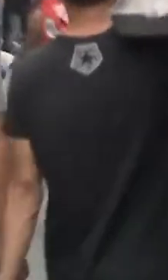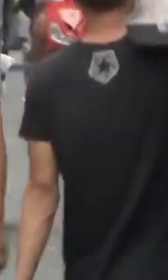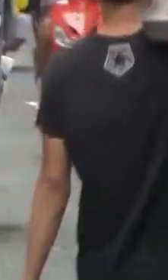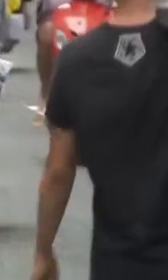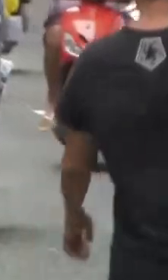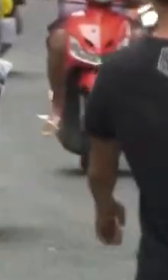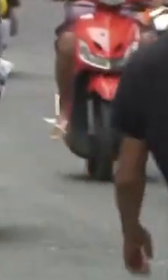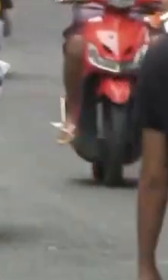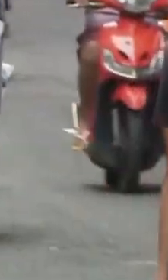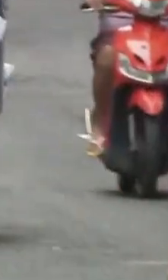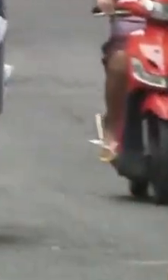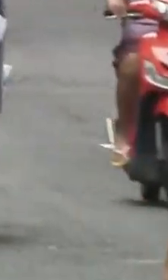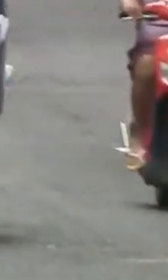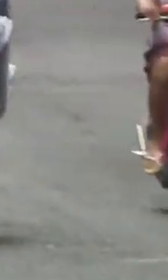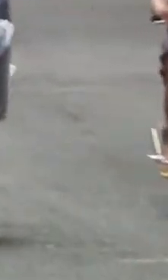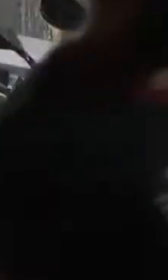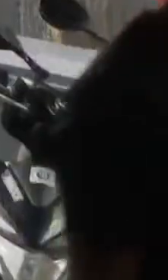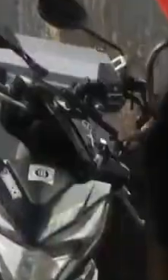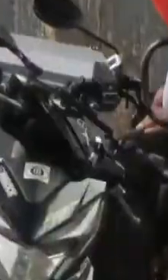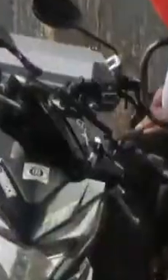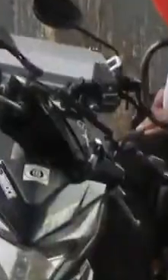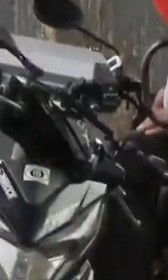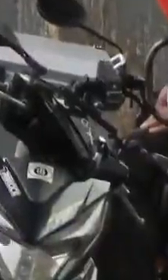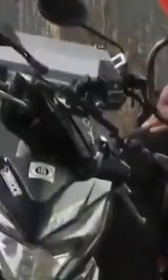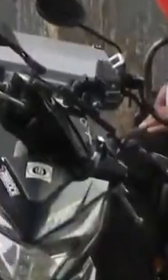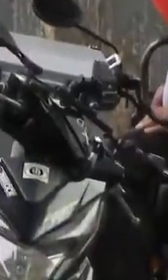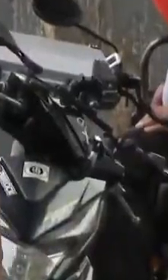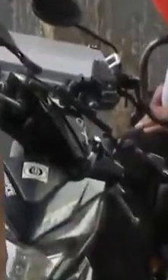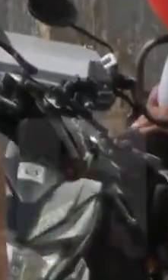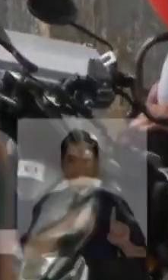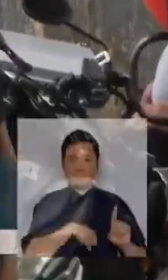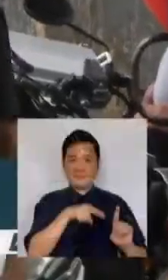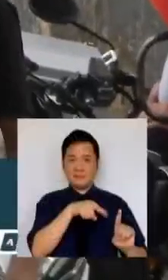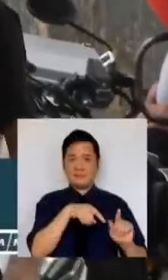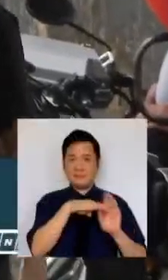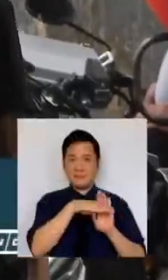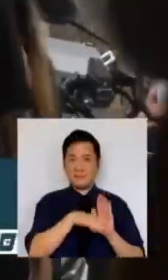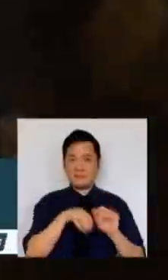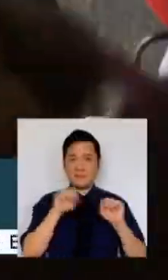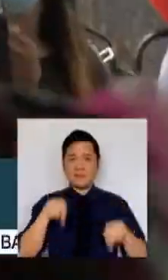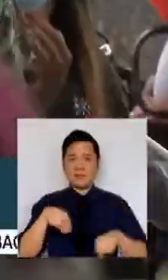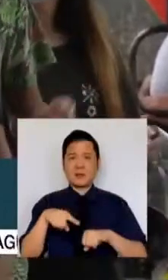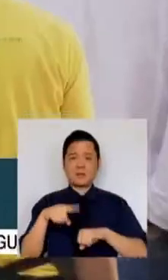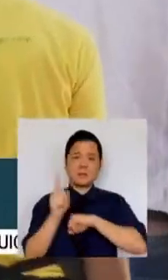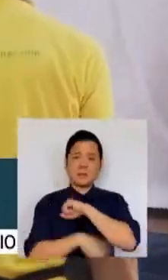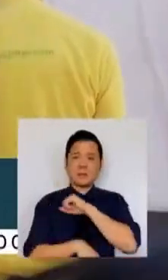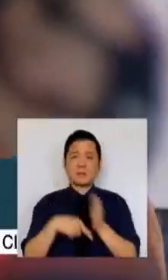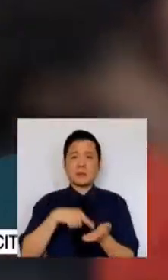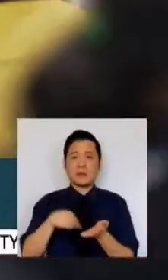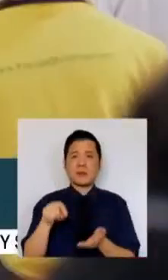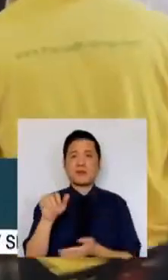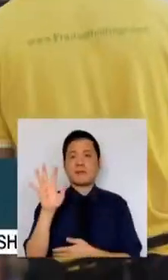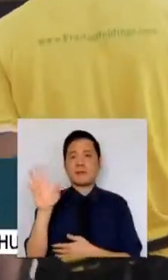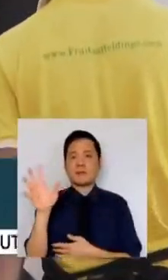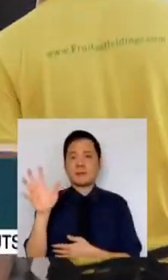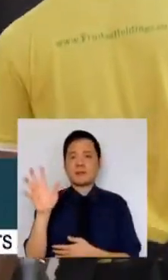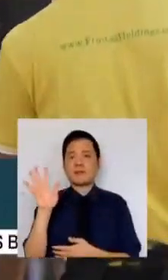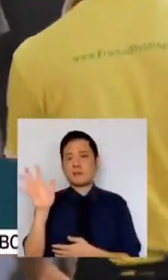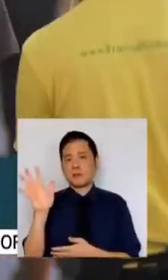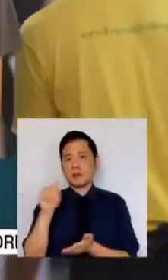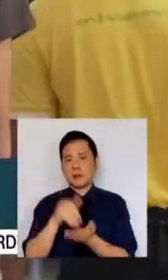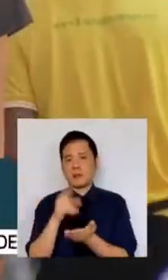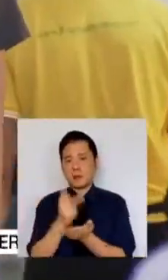Those who are found in violation of COVID-19 health protocols can be fined up to 50,000 pesos or face imprisonment of up